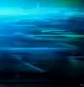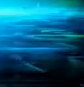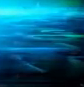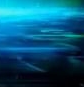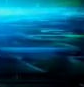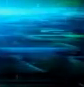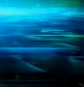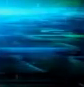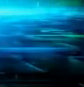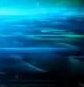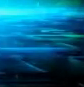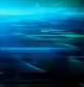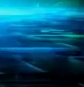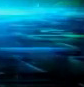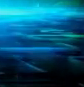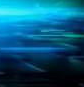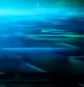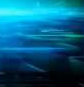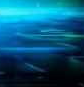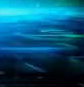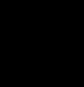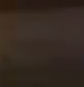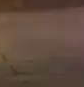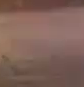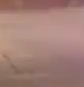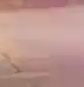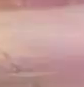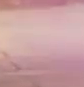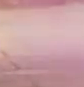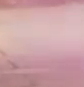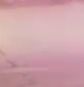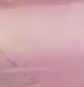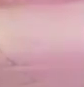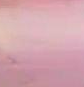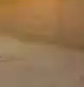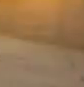Life is a journey.